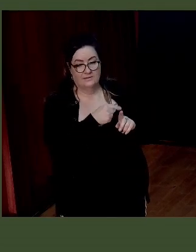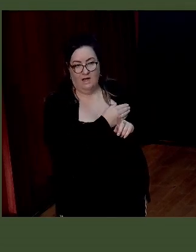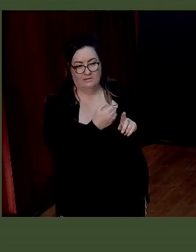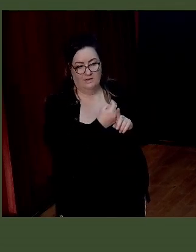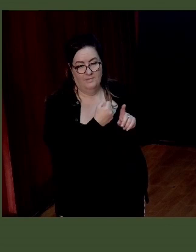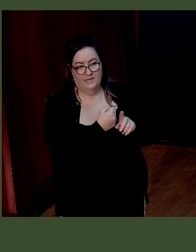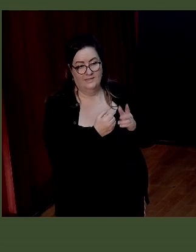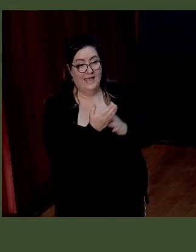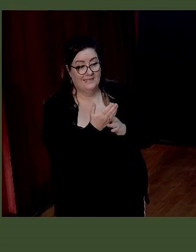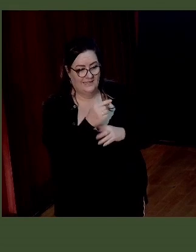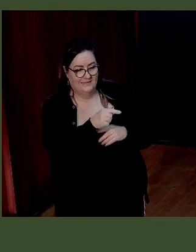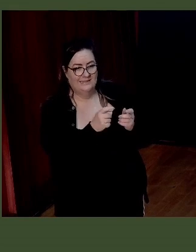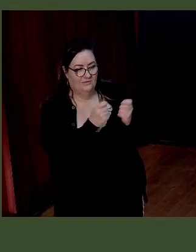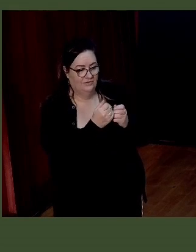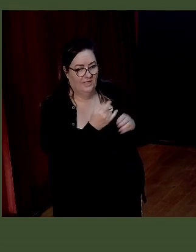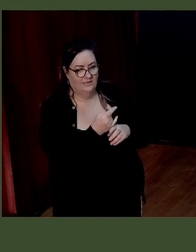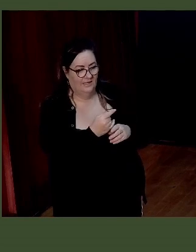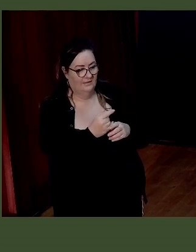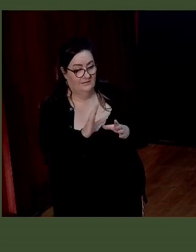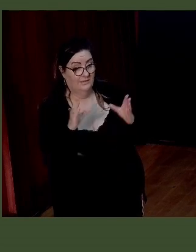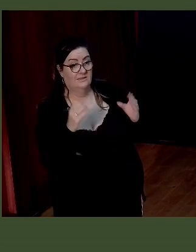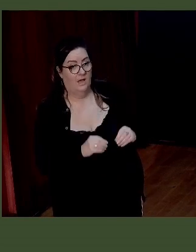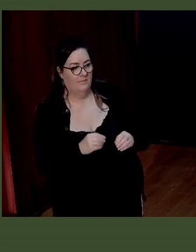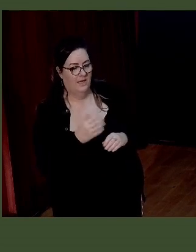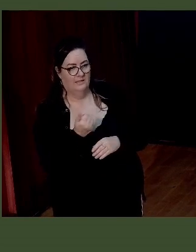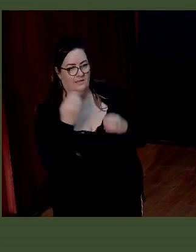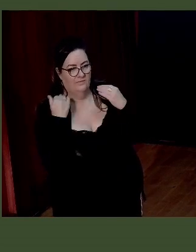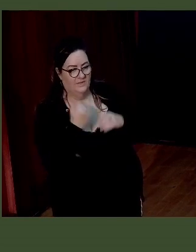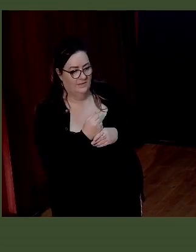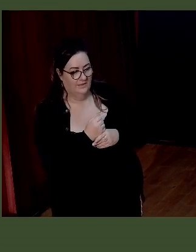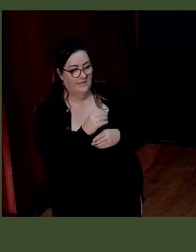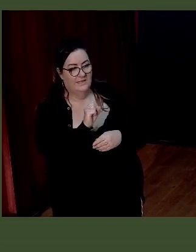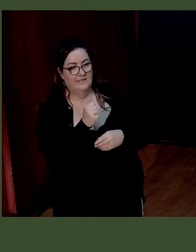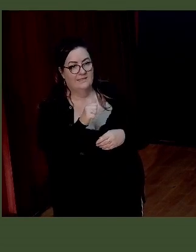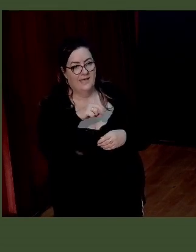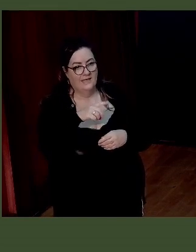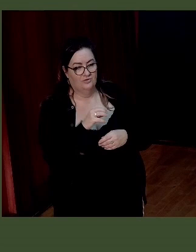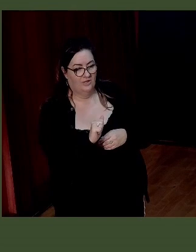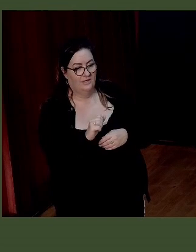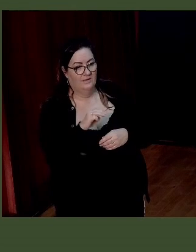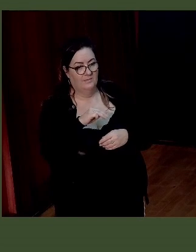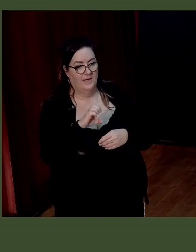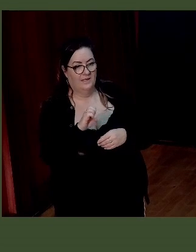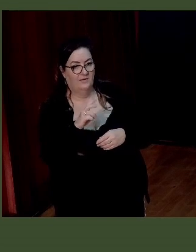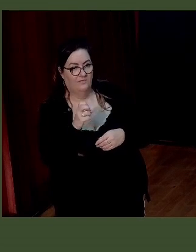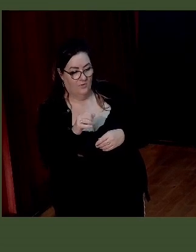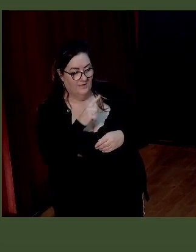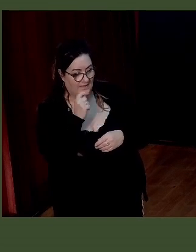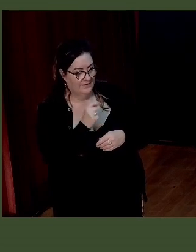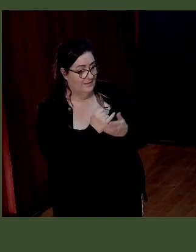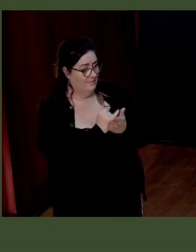type of literature and censor any information. As outlined by Sandra McAvoy, opponents of birth control gained